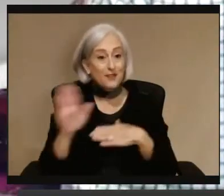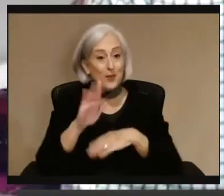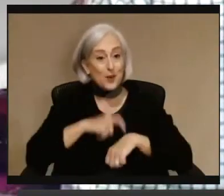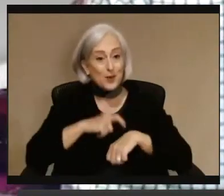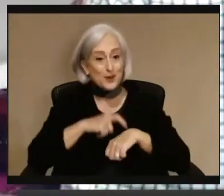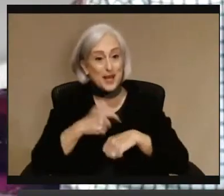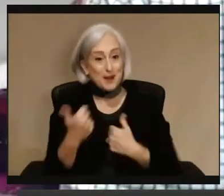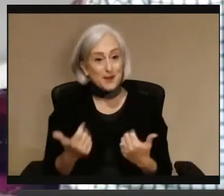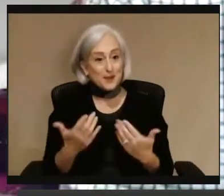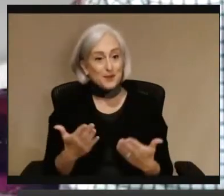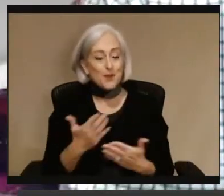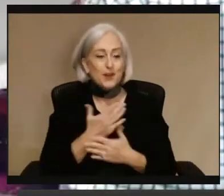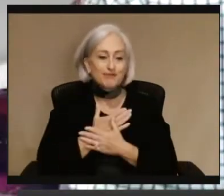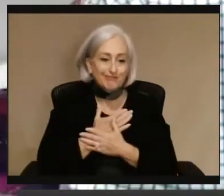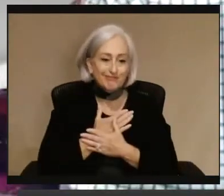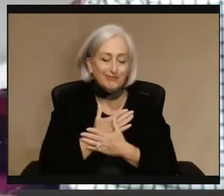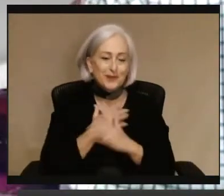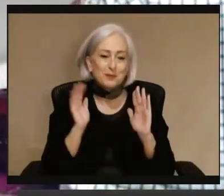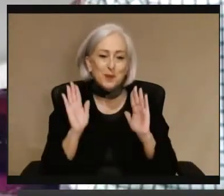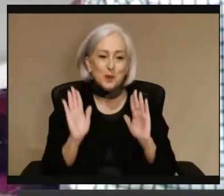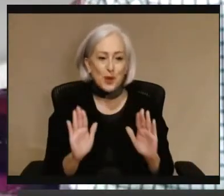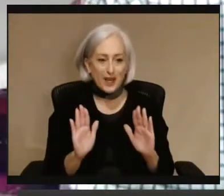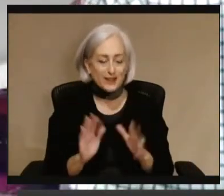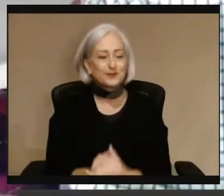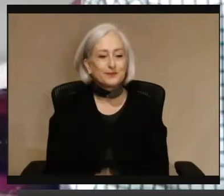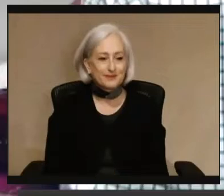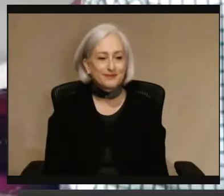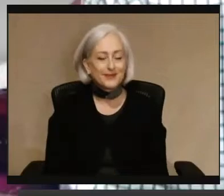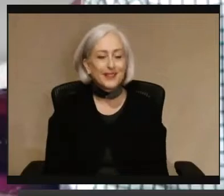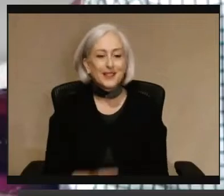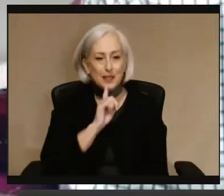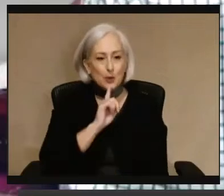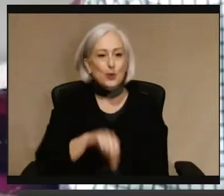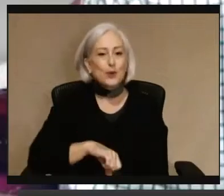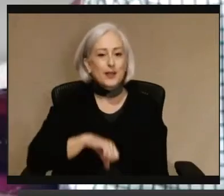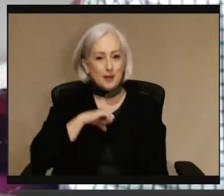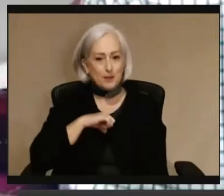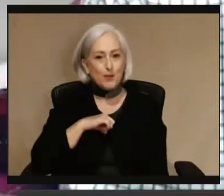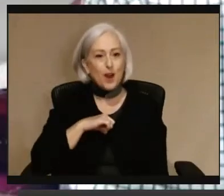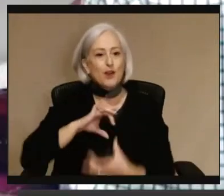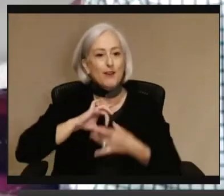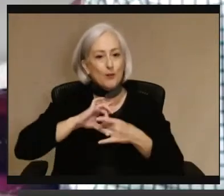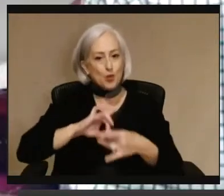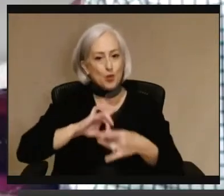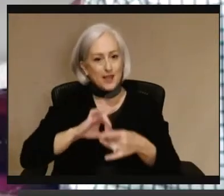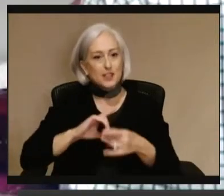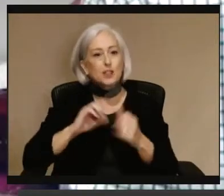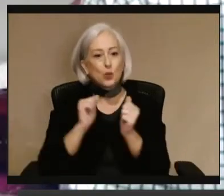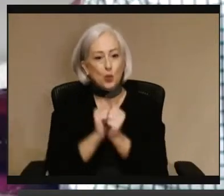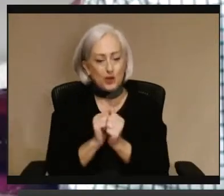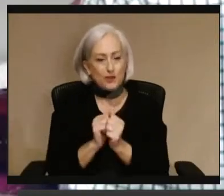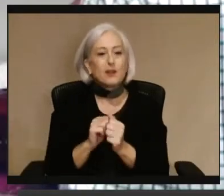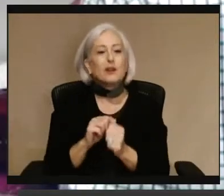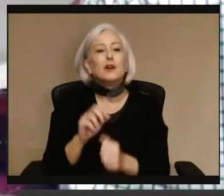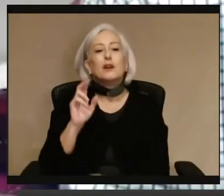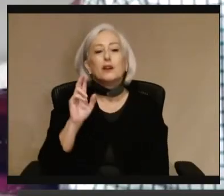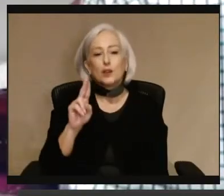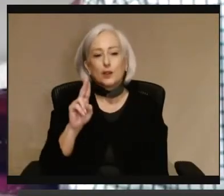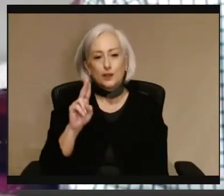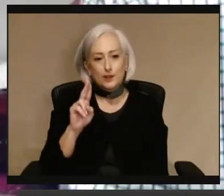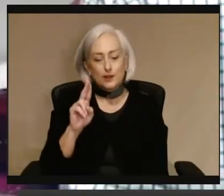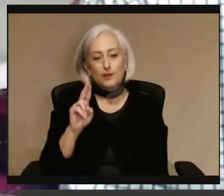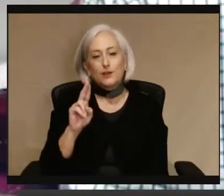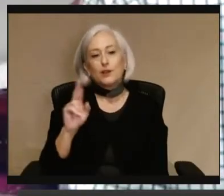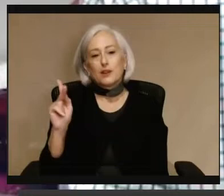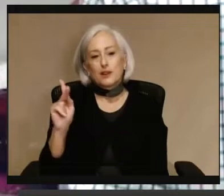has been great. And we are just very proud of our relationship with University of Kansas Health System. The reason why